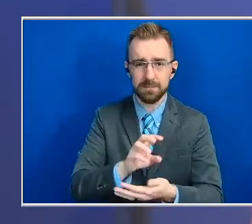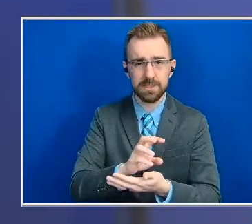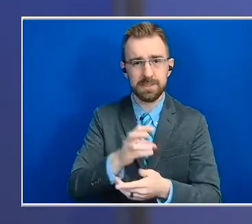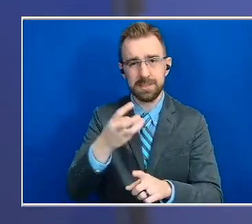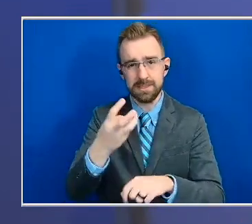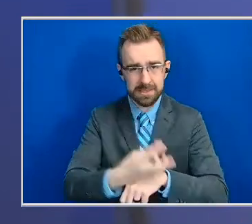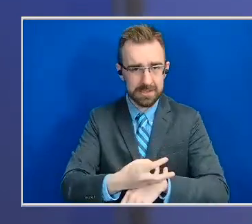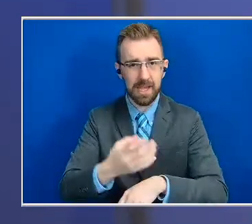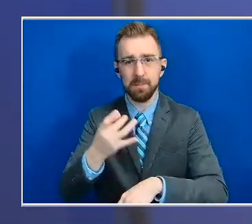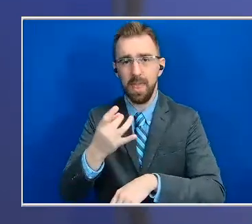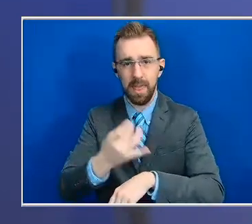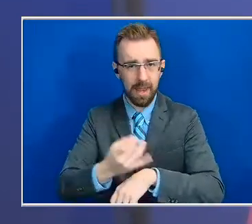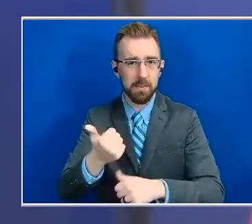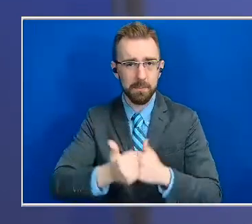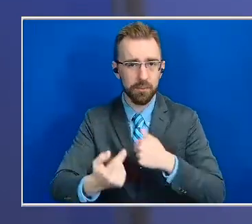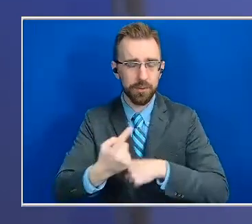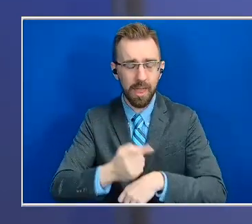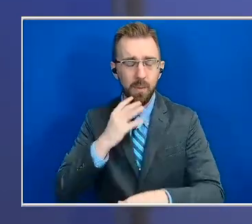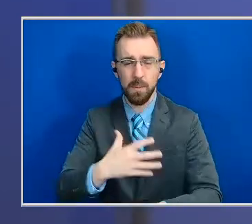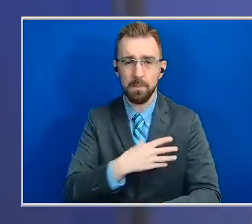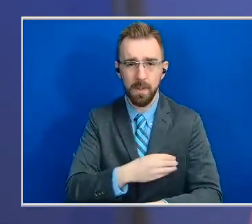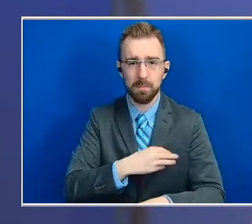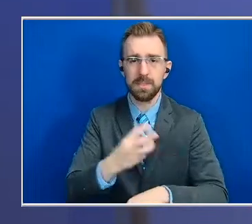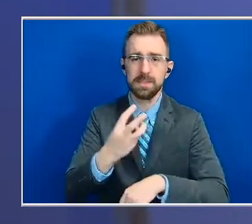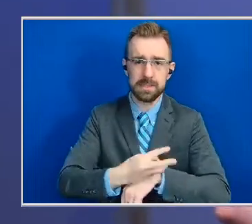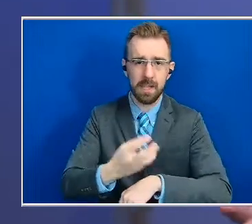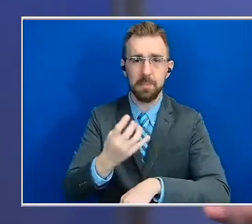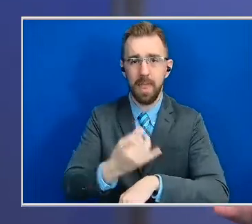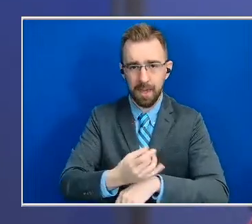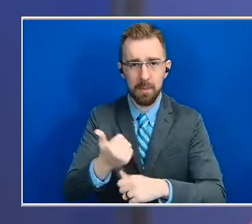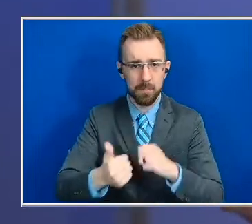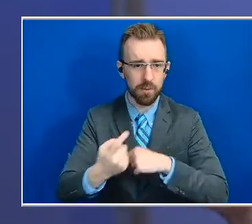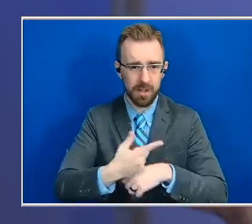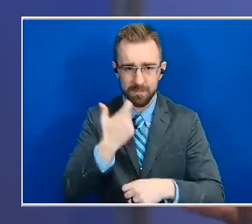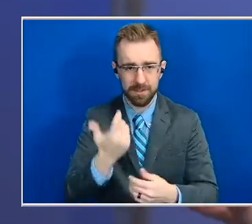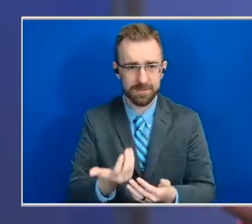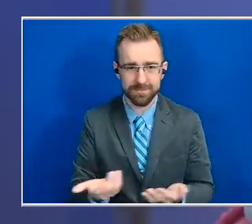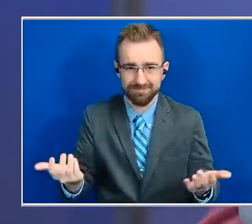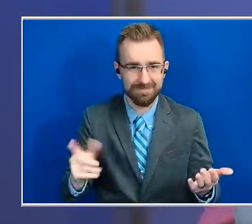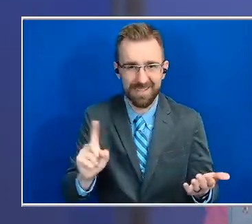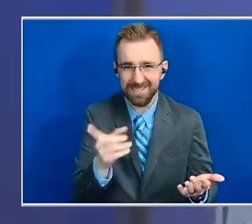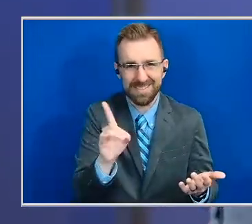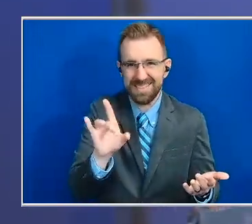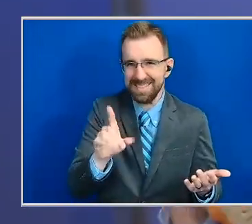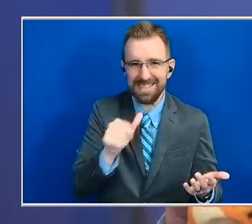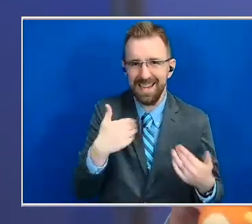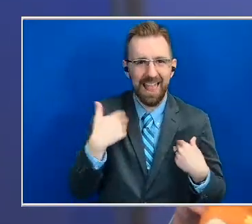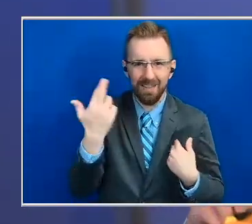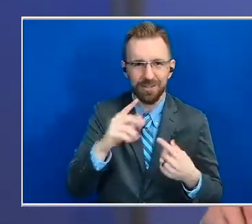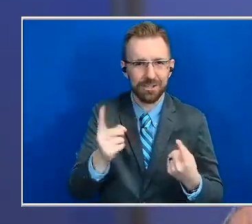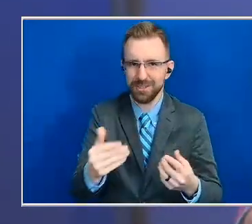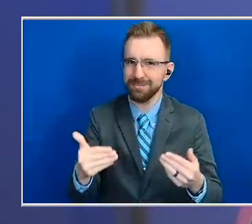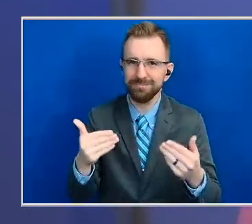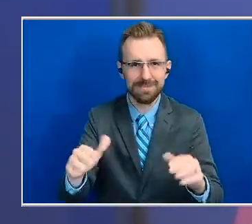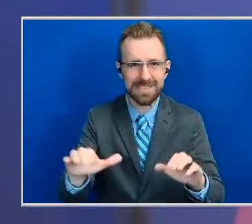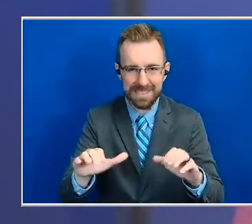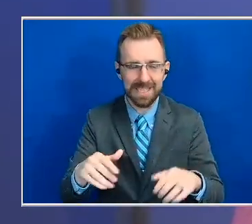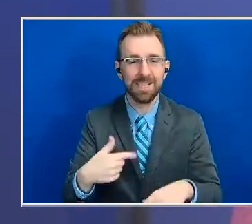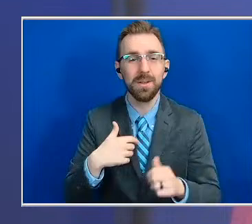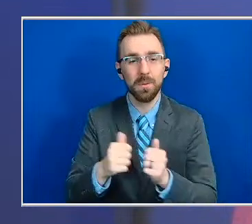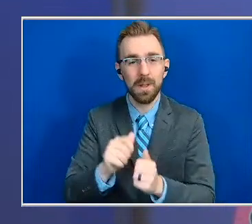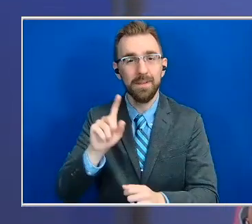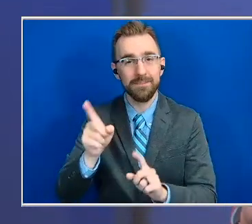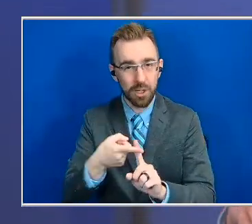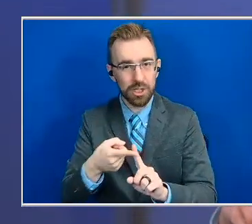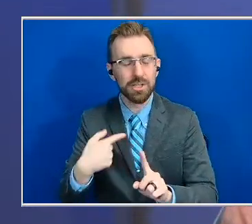also just pump 6 to 8 times a day just because I just did. I didn't really have a reason. I just did. That's what I did with my first, so that's what I was going to do